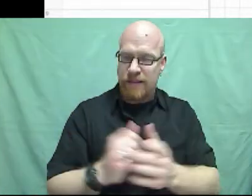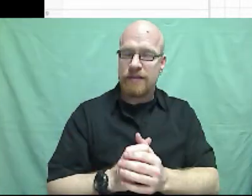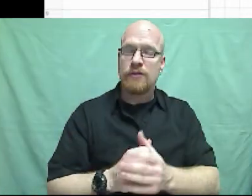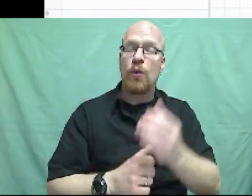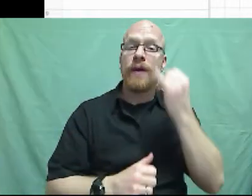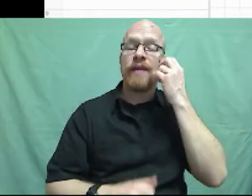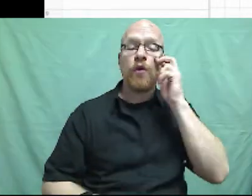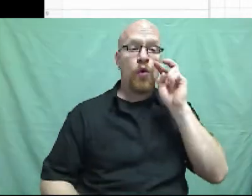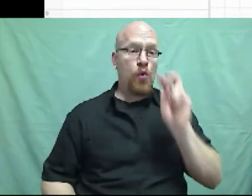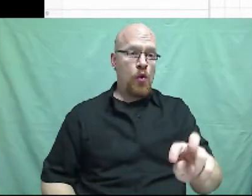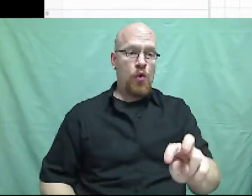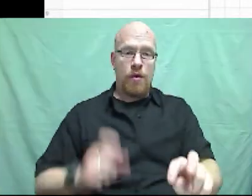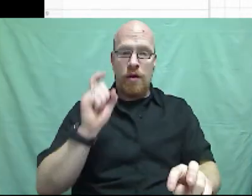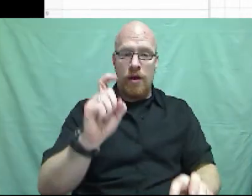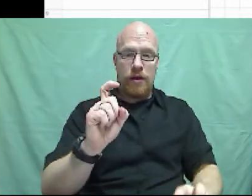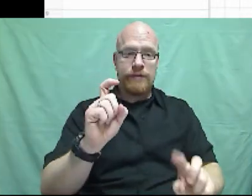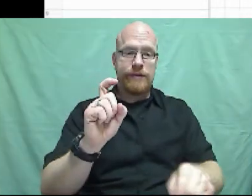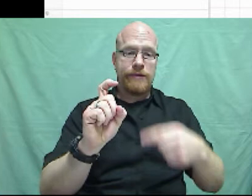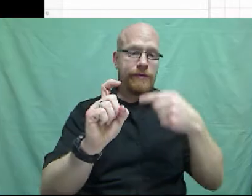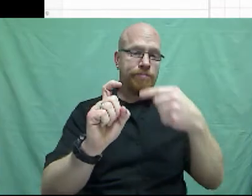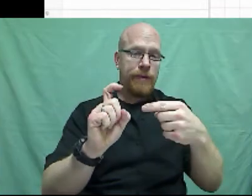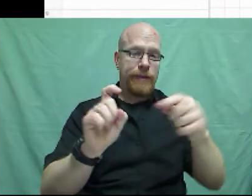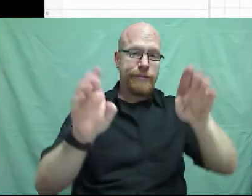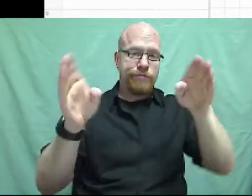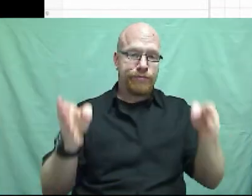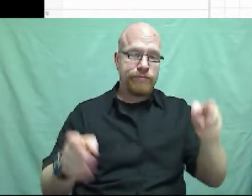Now you can see the vertex.